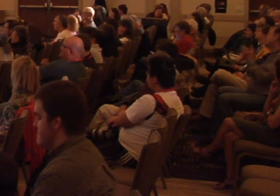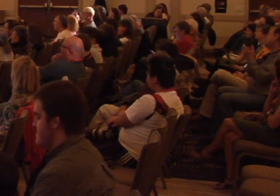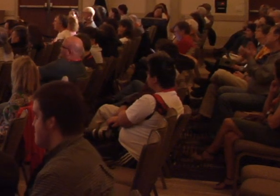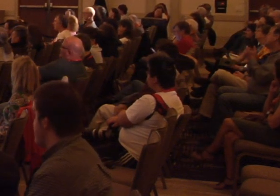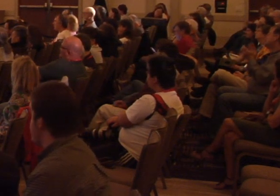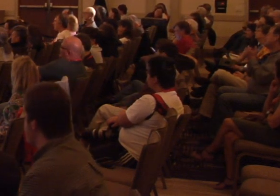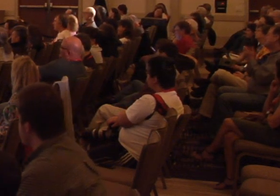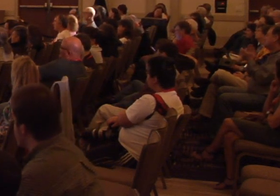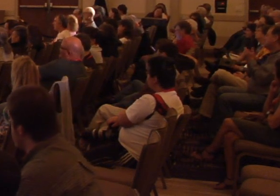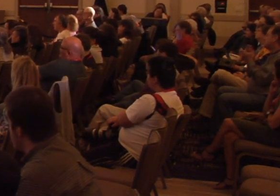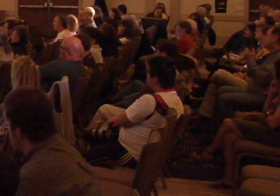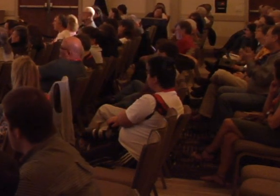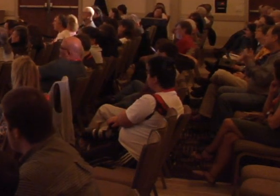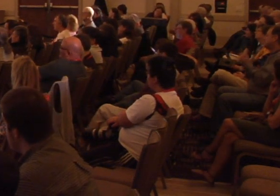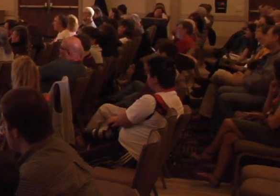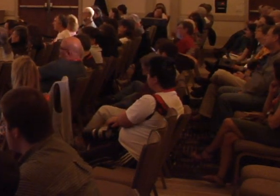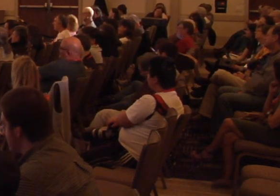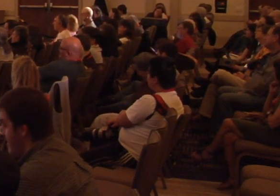Because